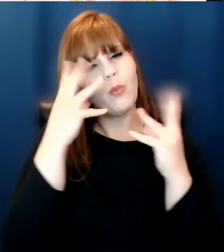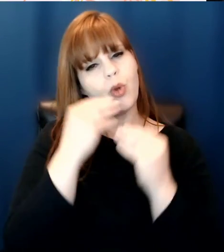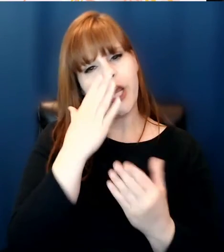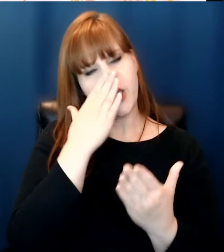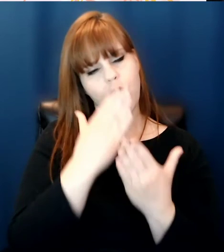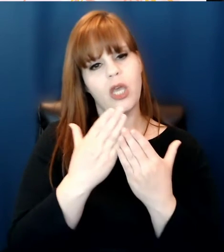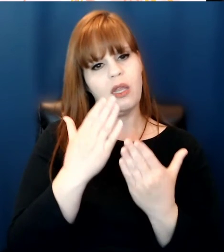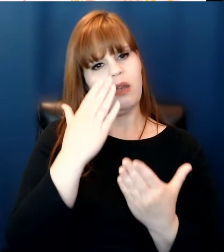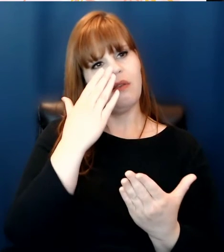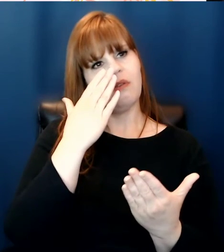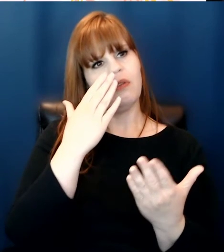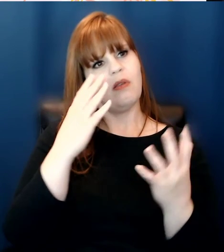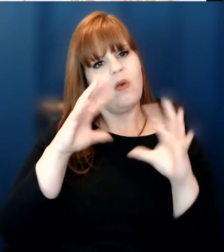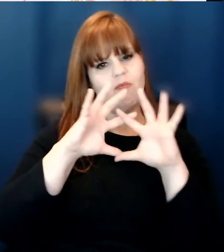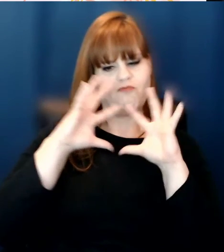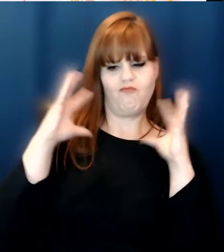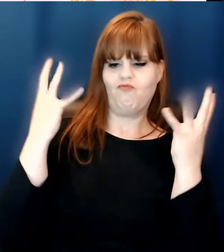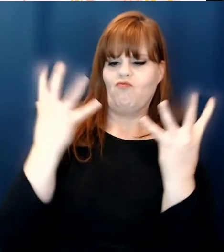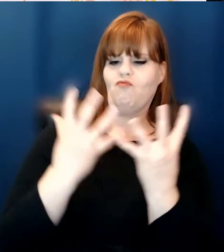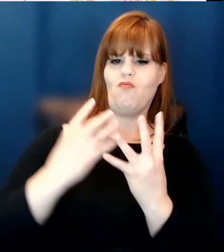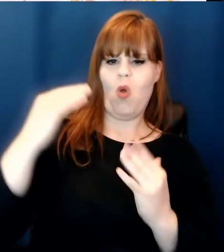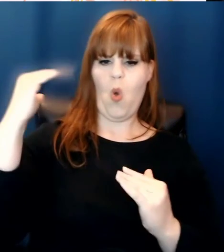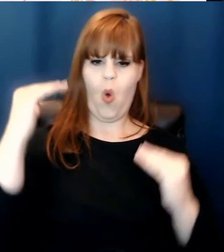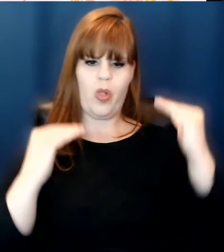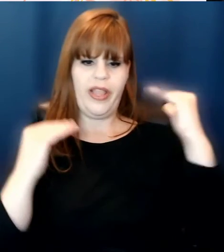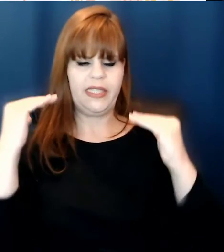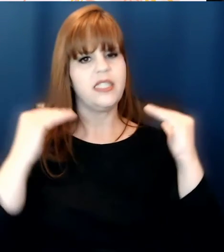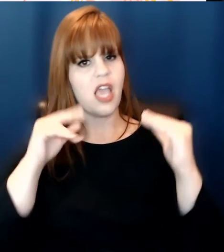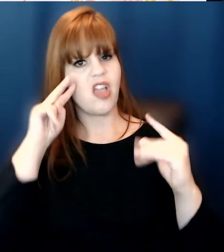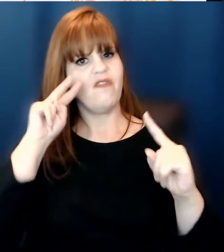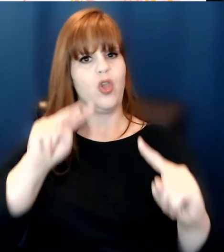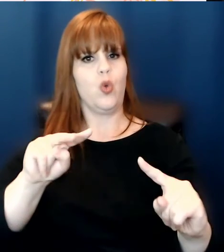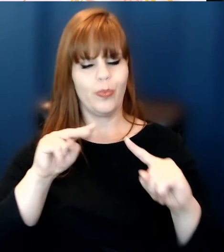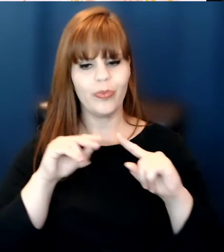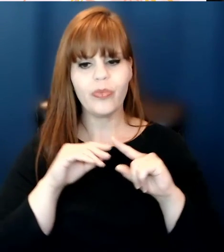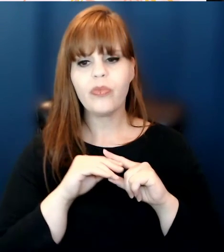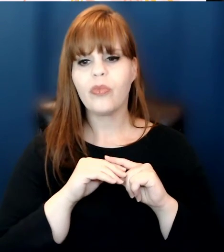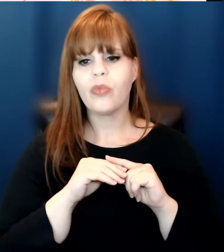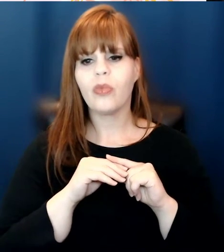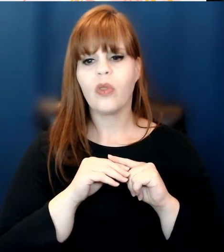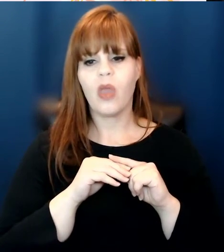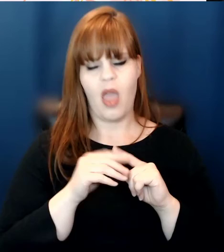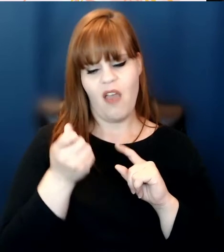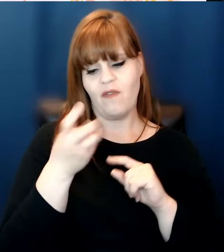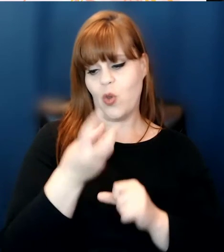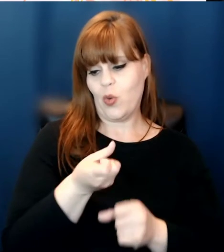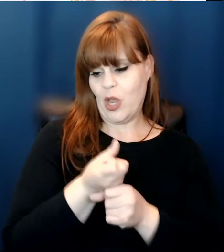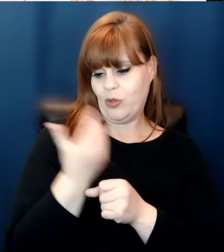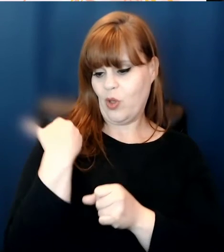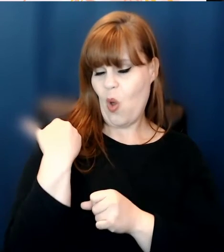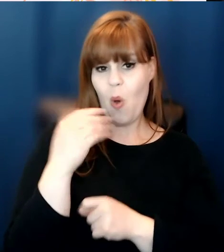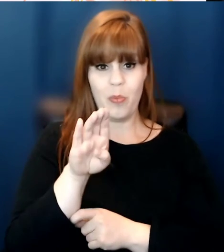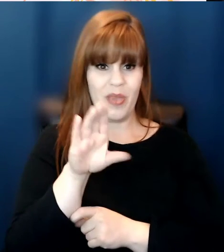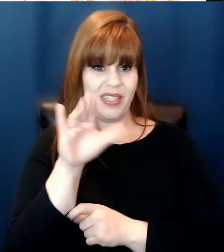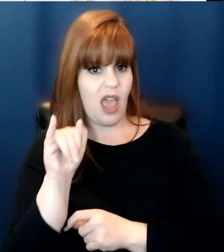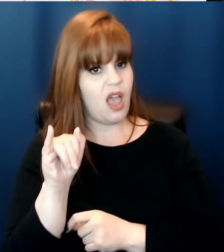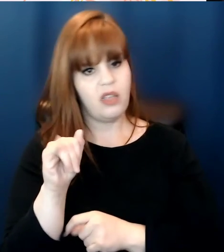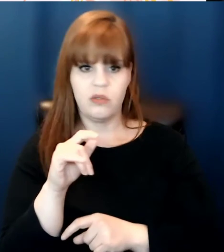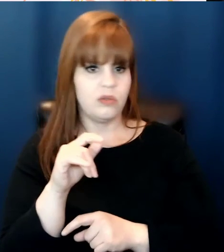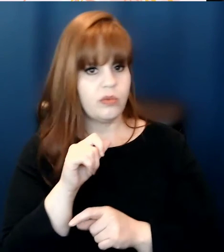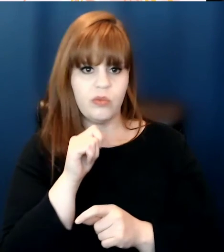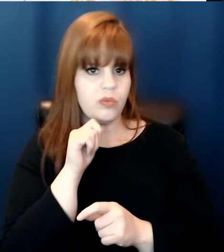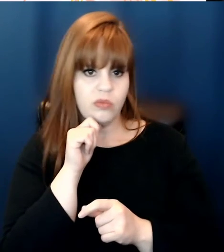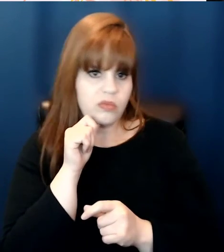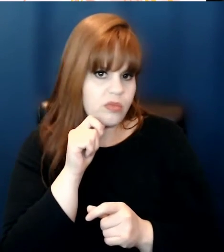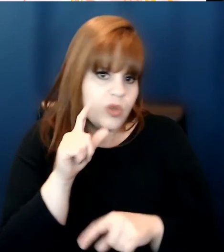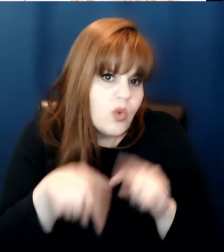holistic understanding as a result. Again, a couple of years ago, BCIs were